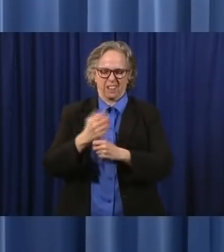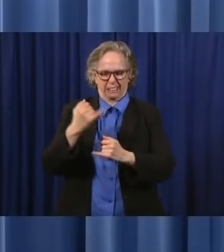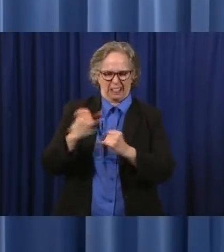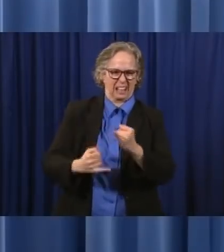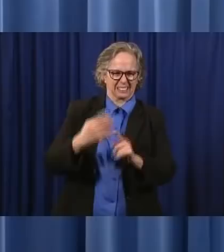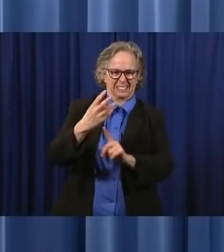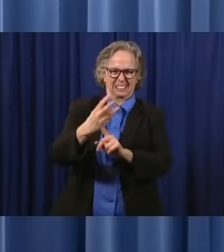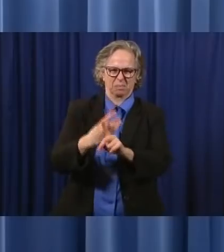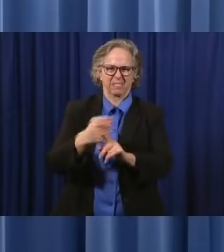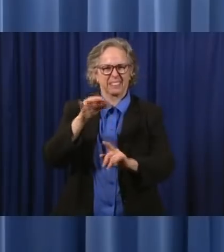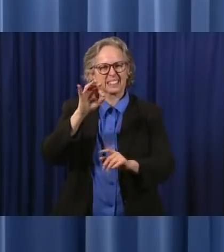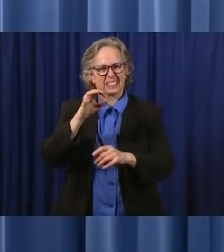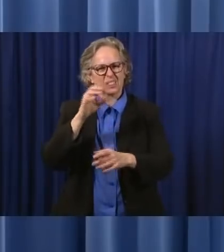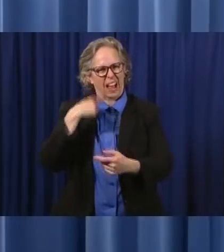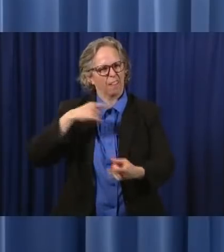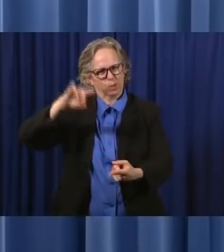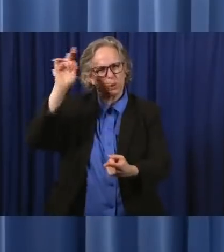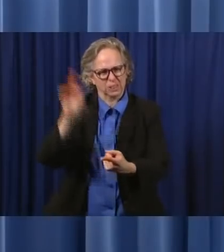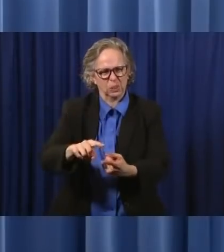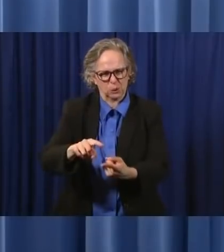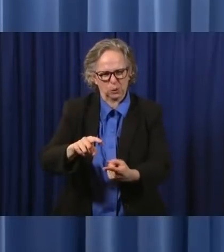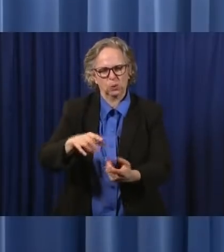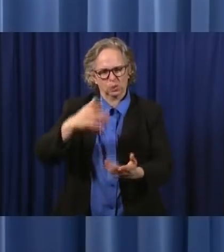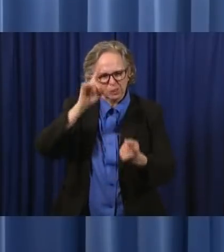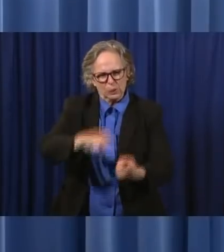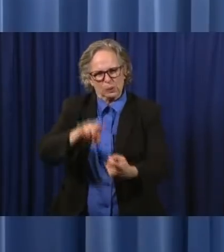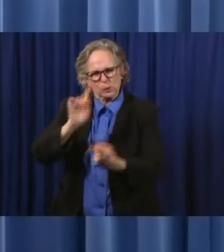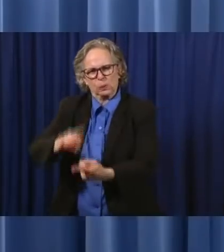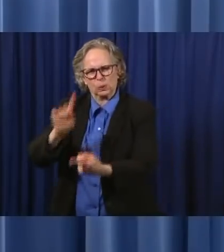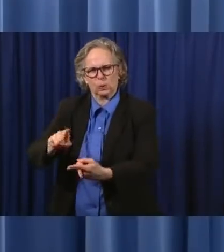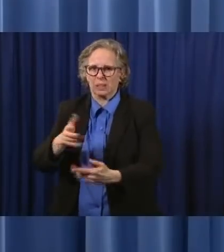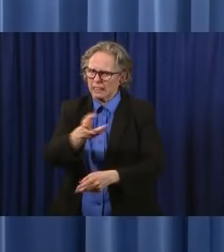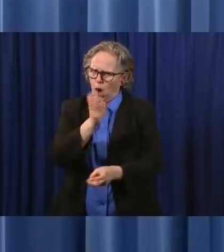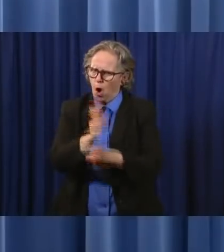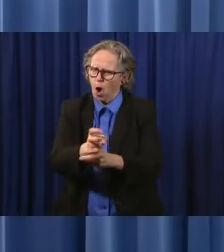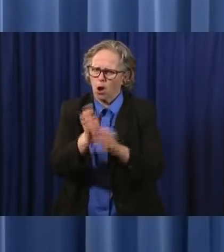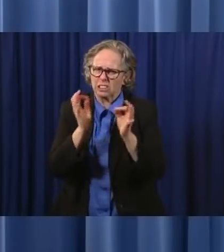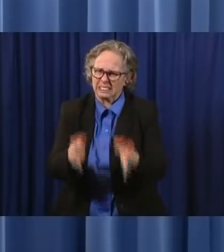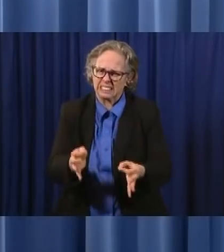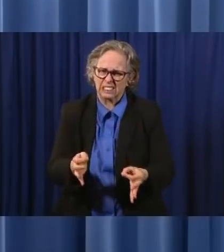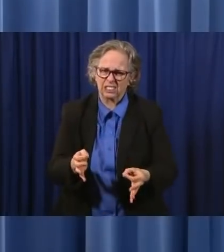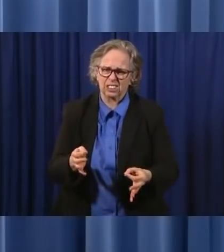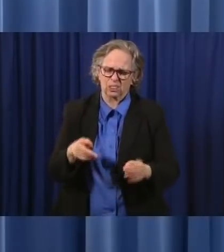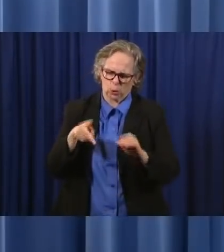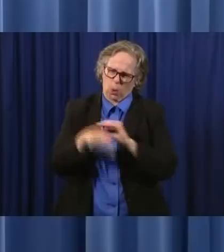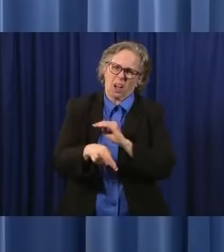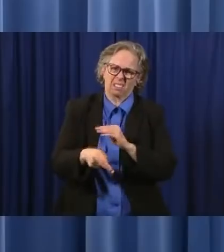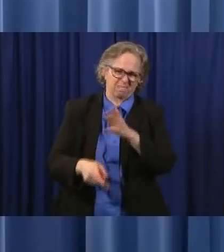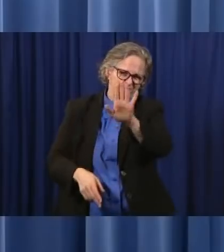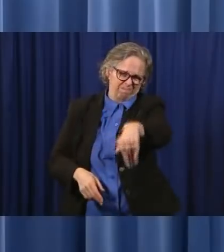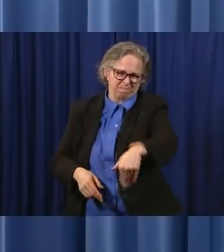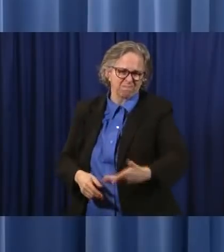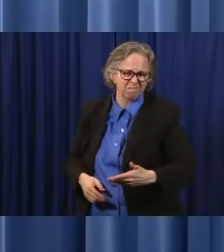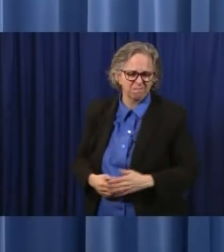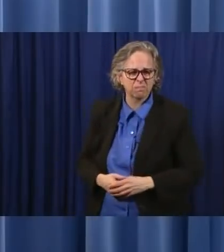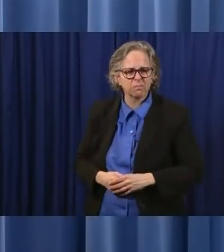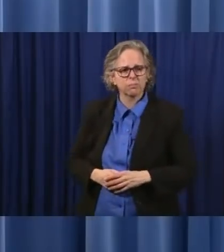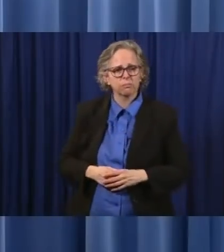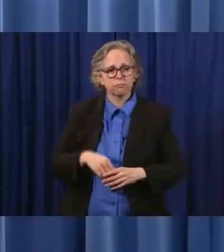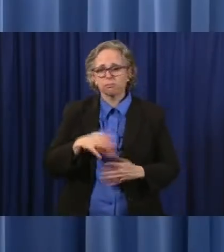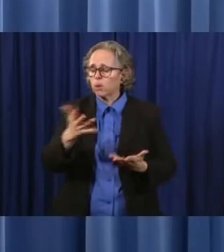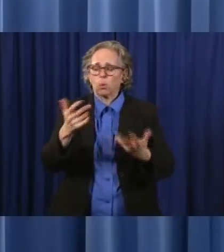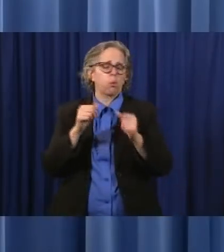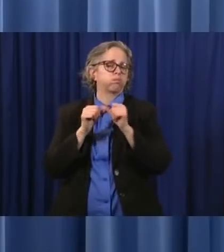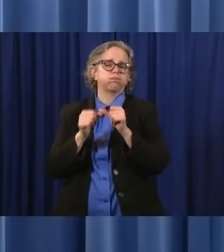We've taken some, very tough cuts, and we're going to continue